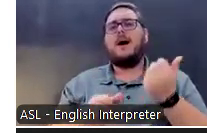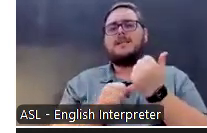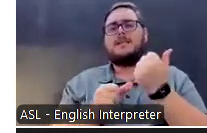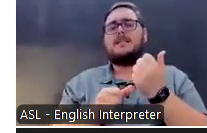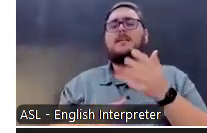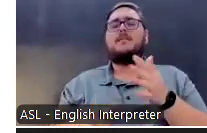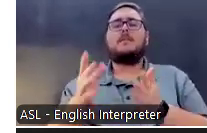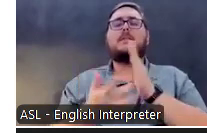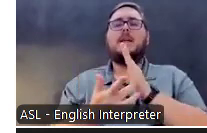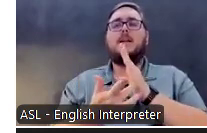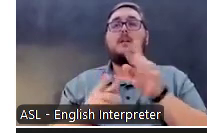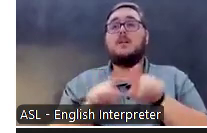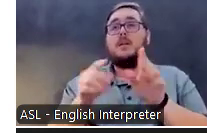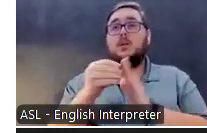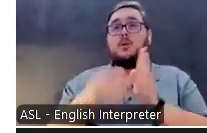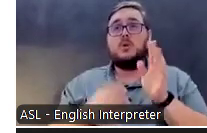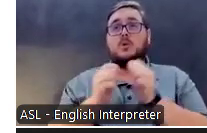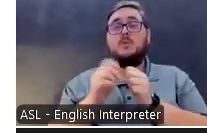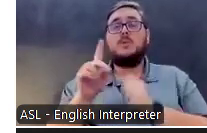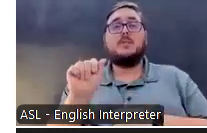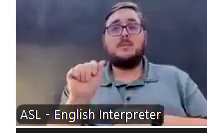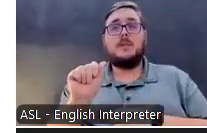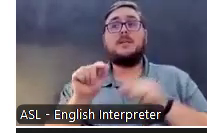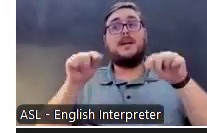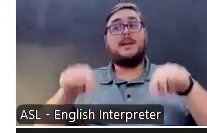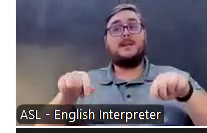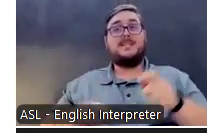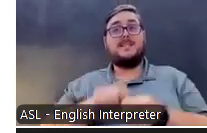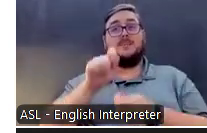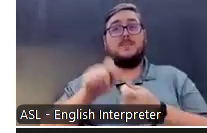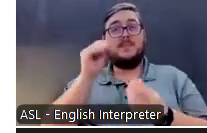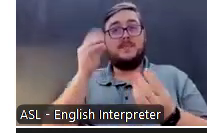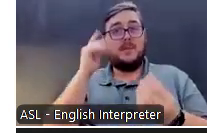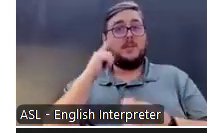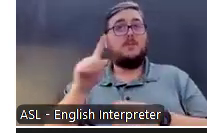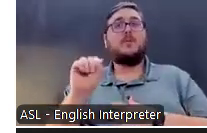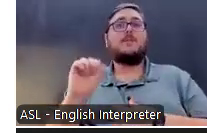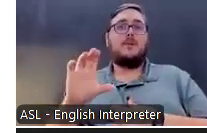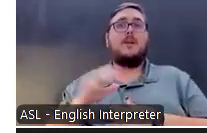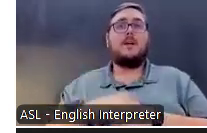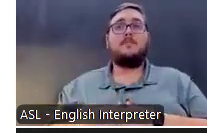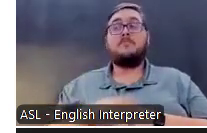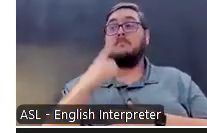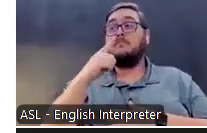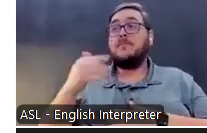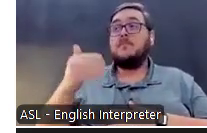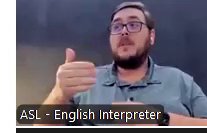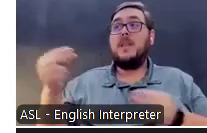this presentation will be specific to South Carolina. And if we could go to the next slide.